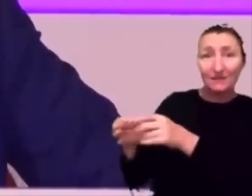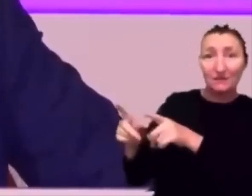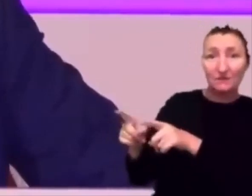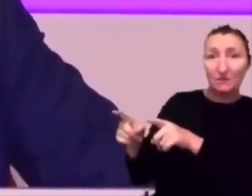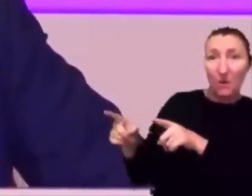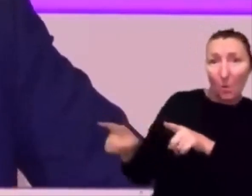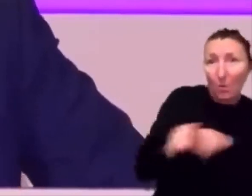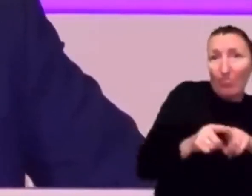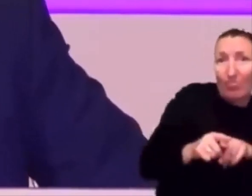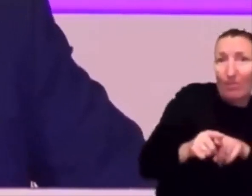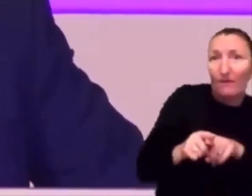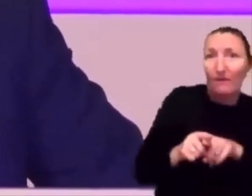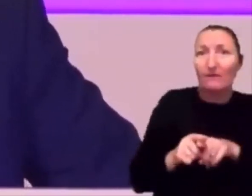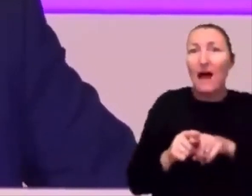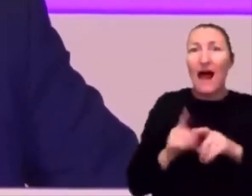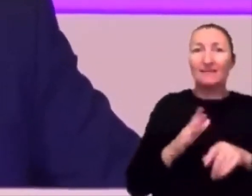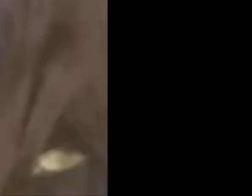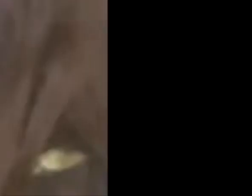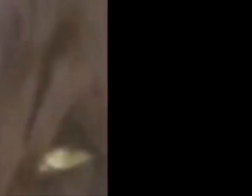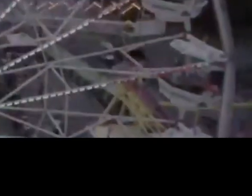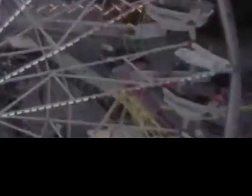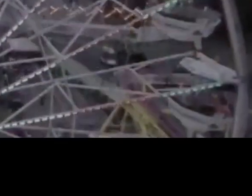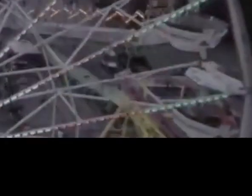vaccine deniers as well.